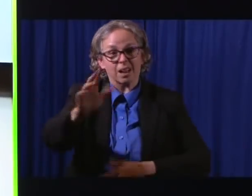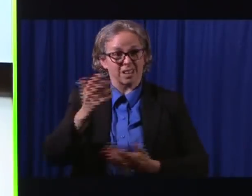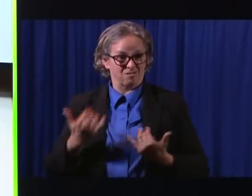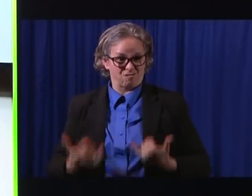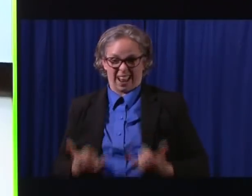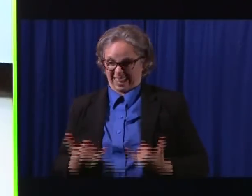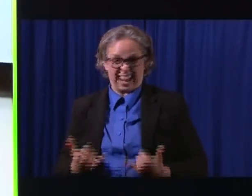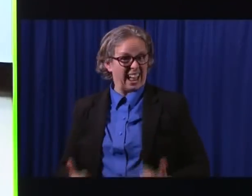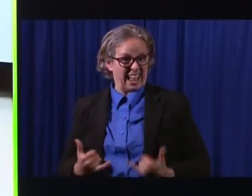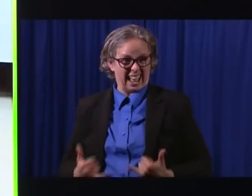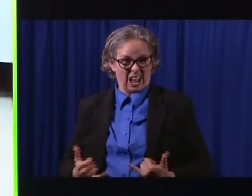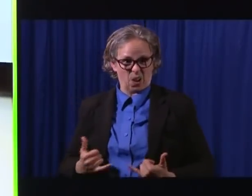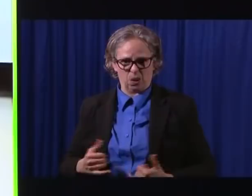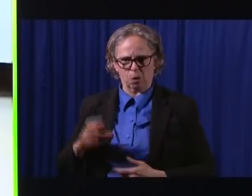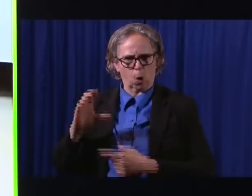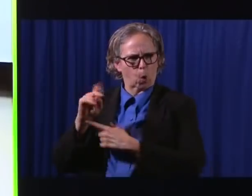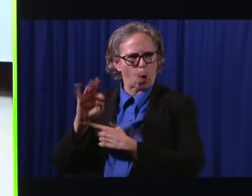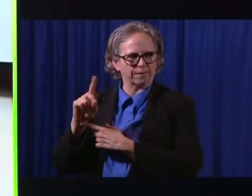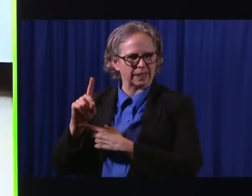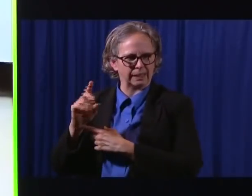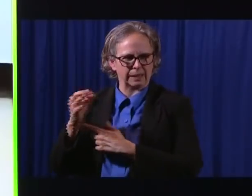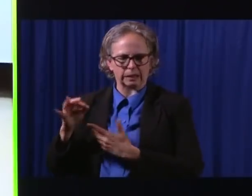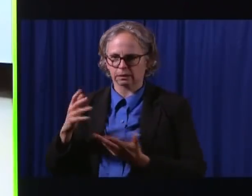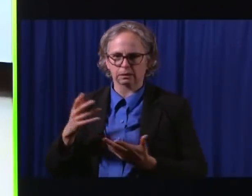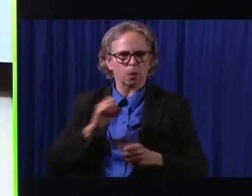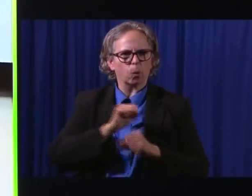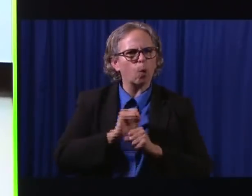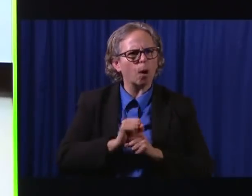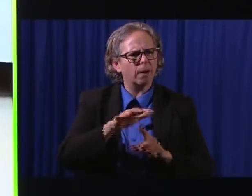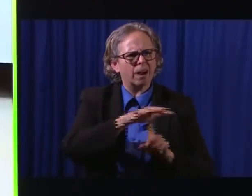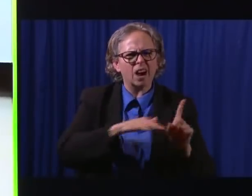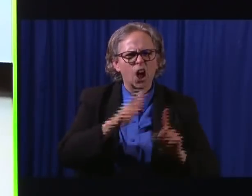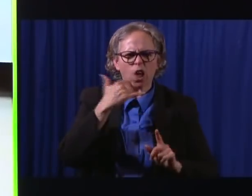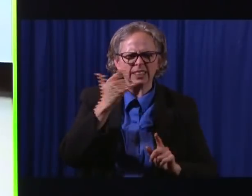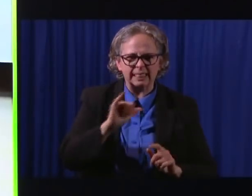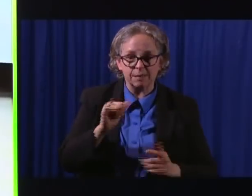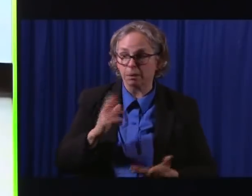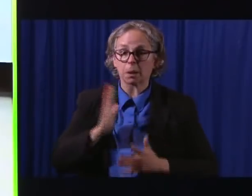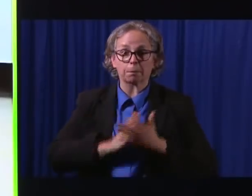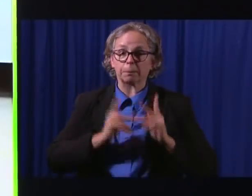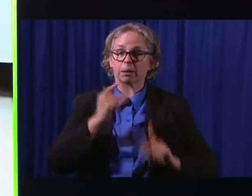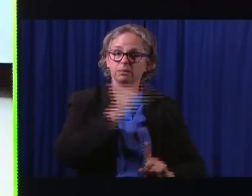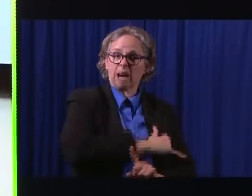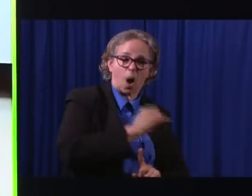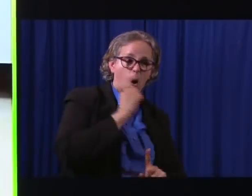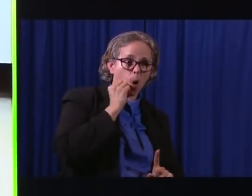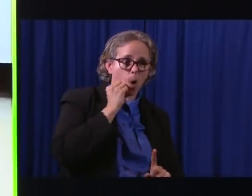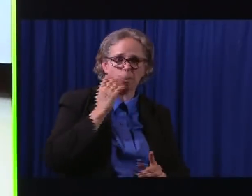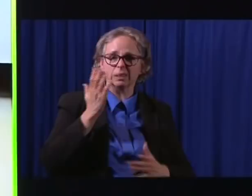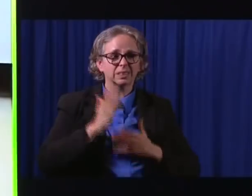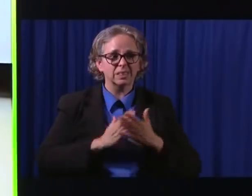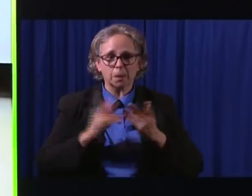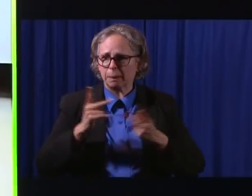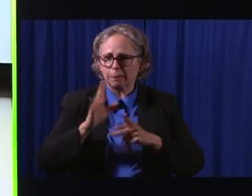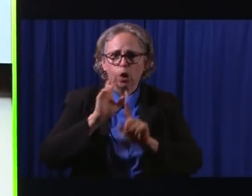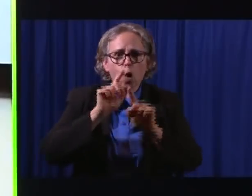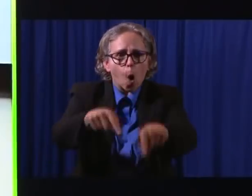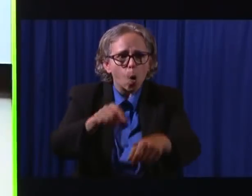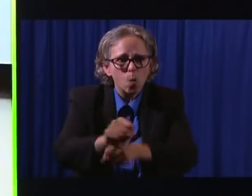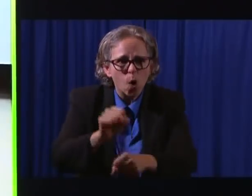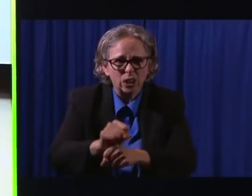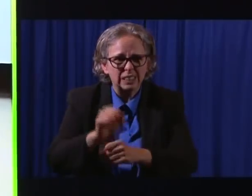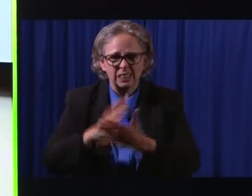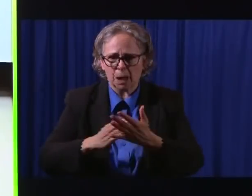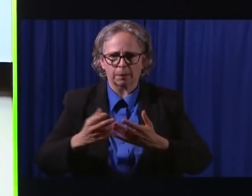folks working from home, folks working in the office, and we have hybrid solutions. So we're having to be between all of